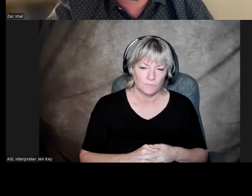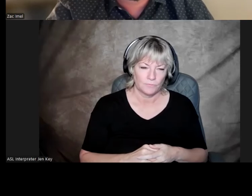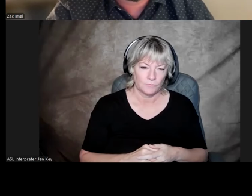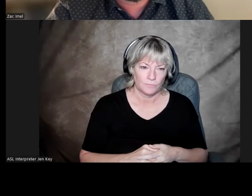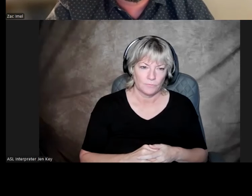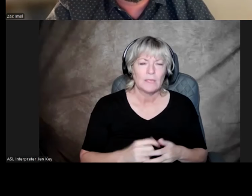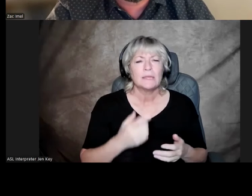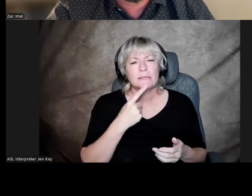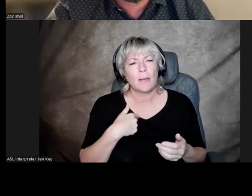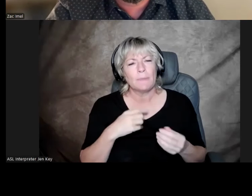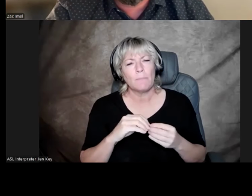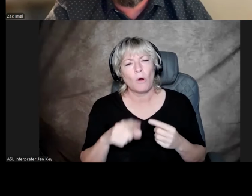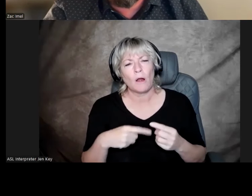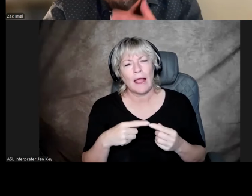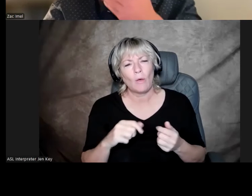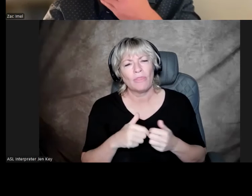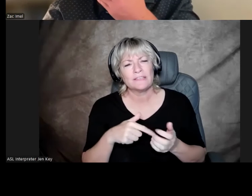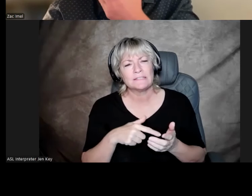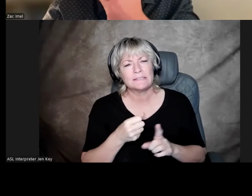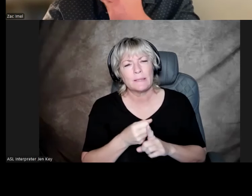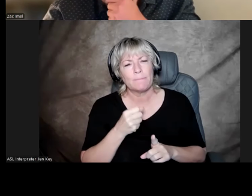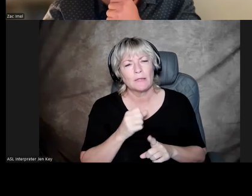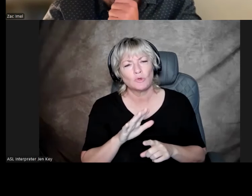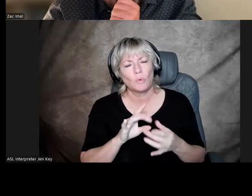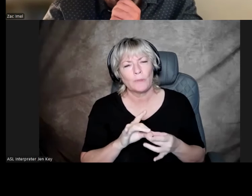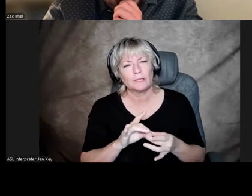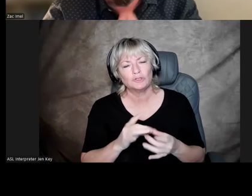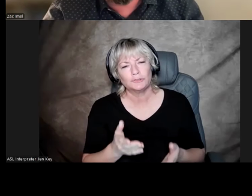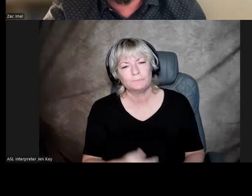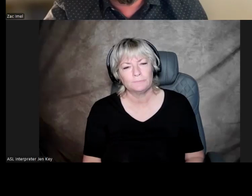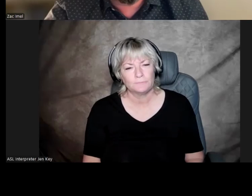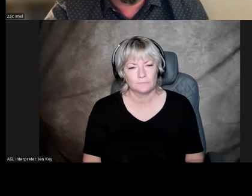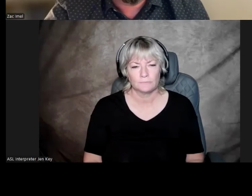Tell me more about how this has affected your relationship.